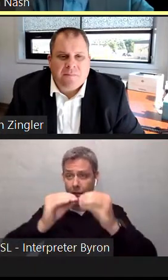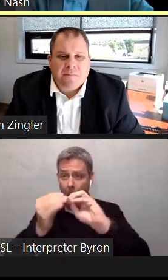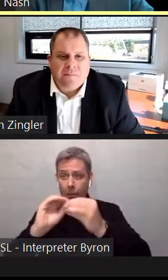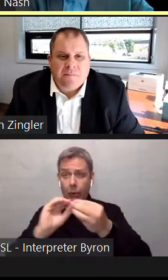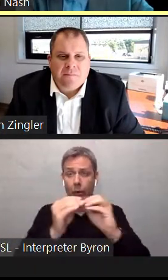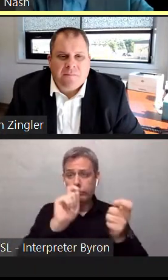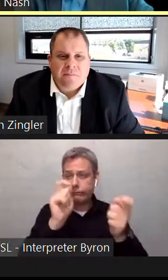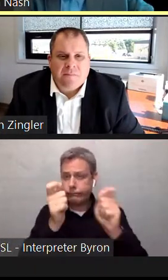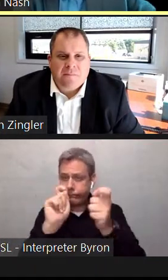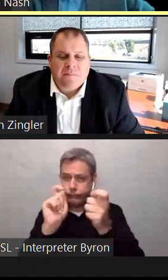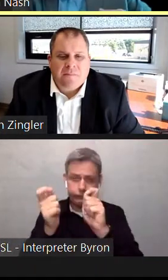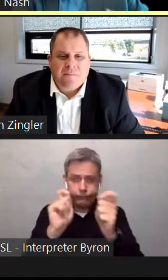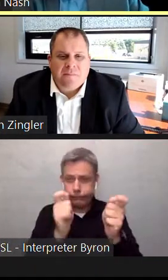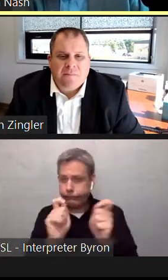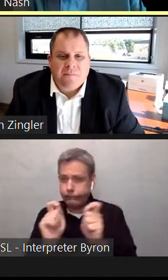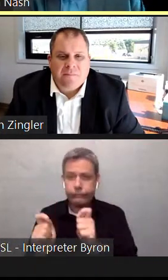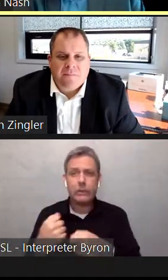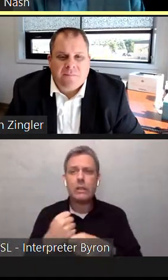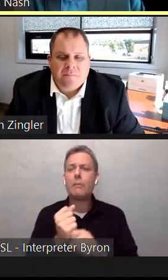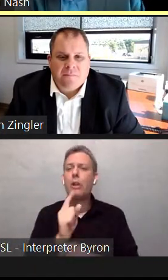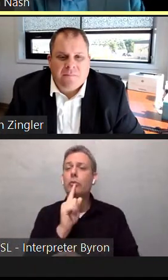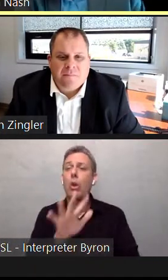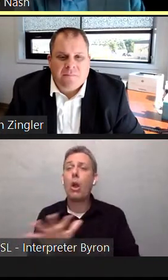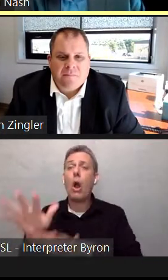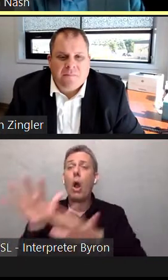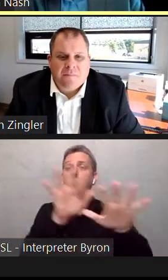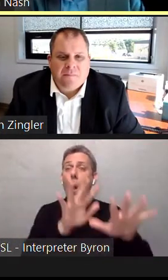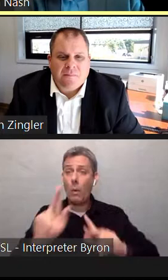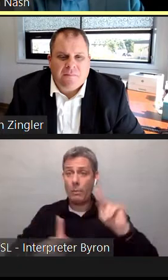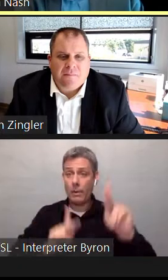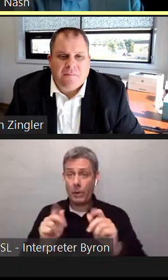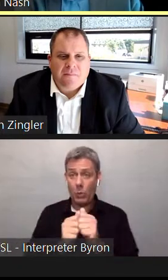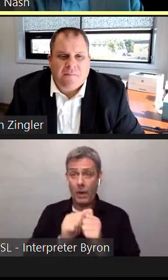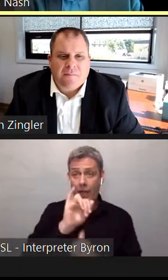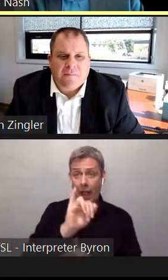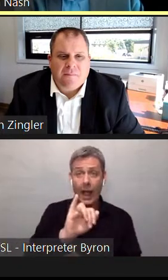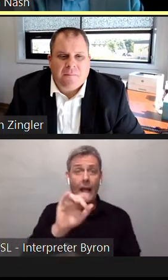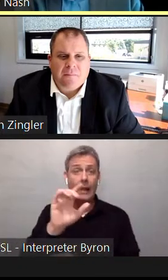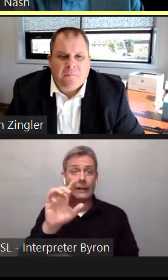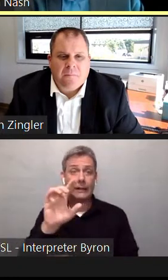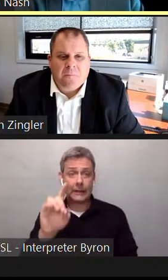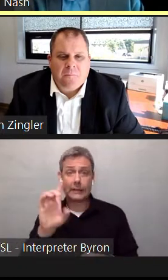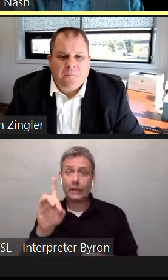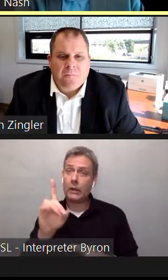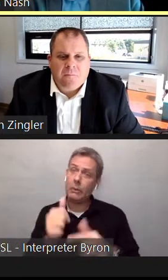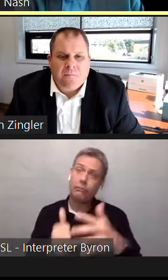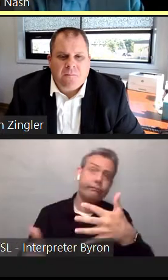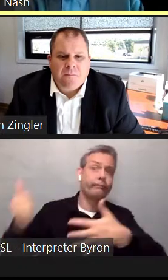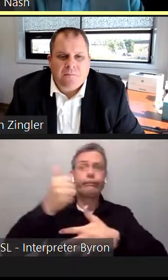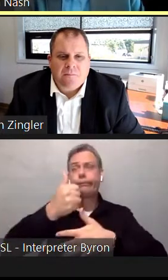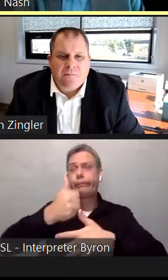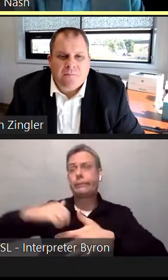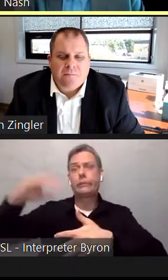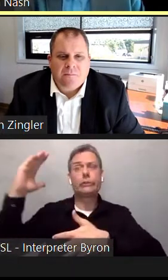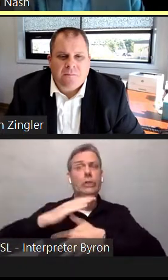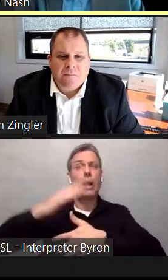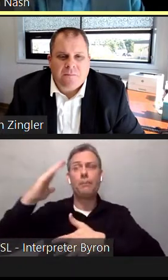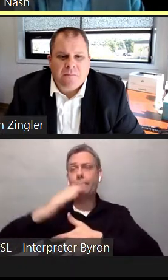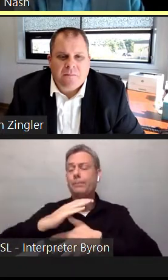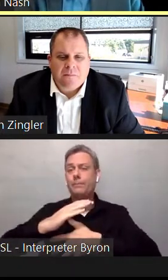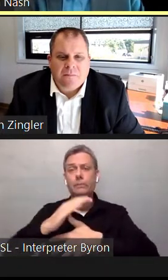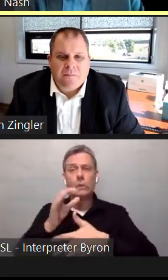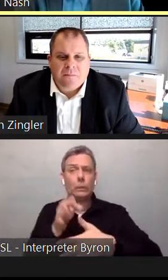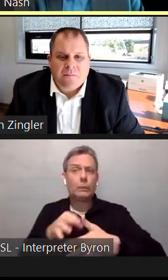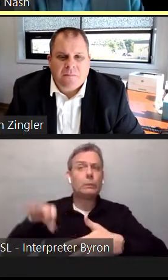were finally able to make all people with IDD the highest priority. Originally, the mandate